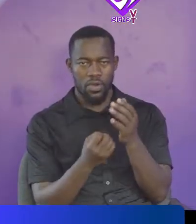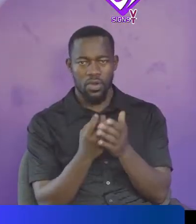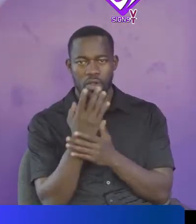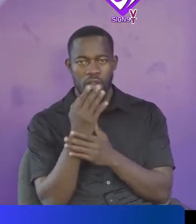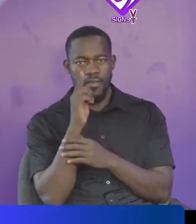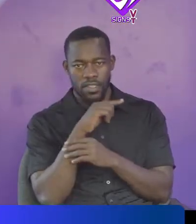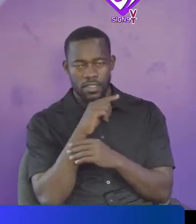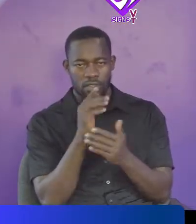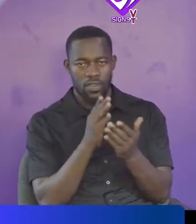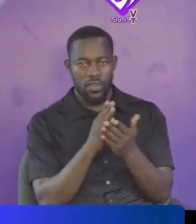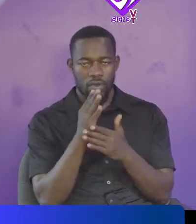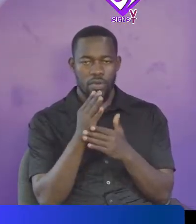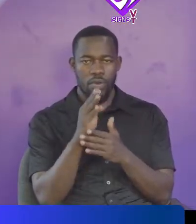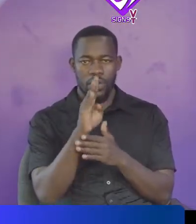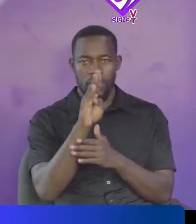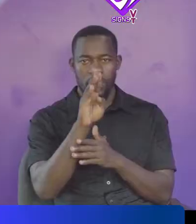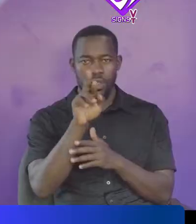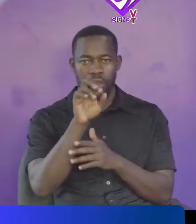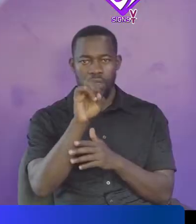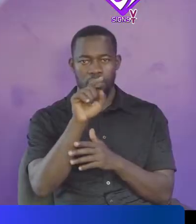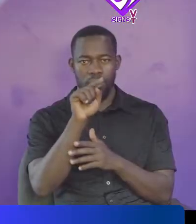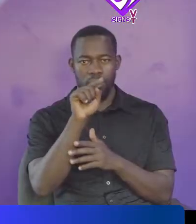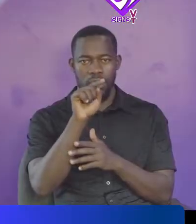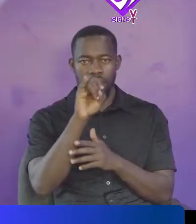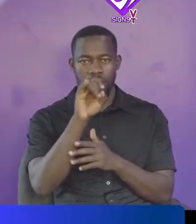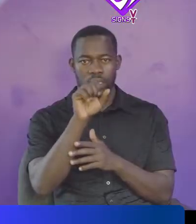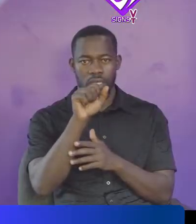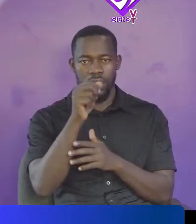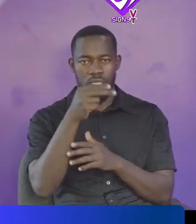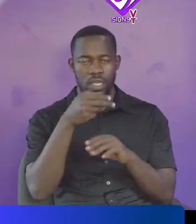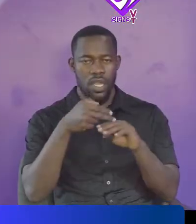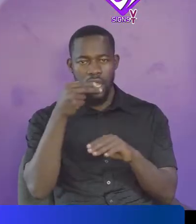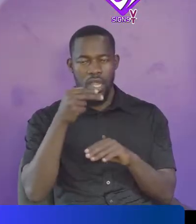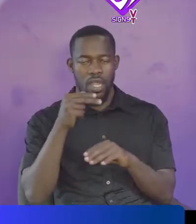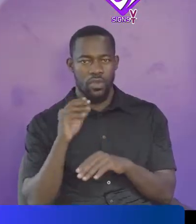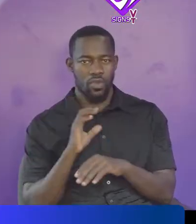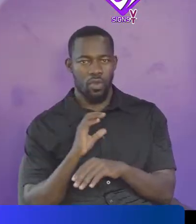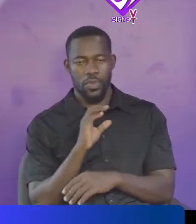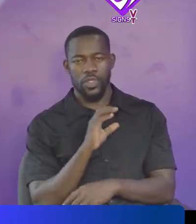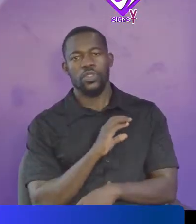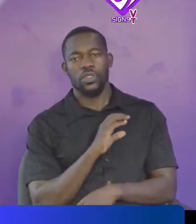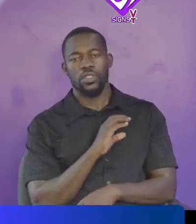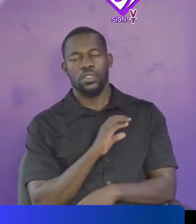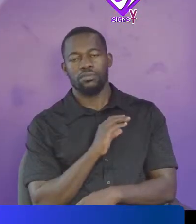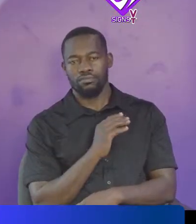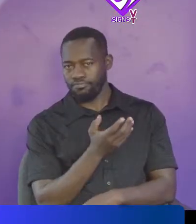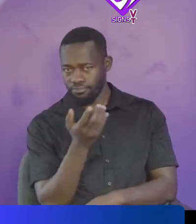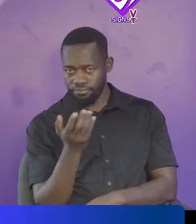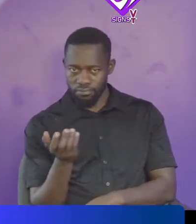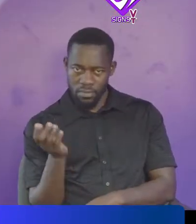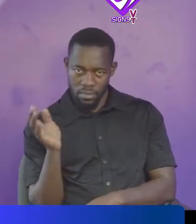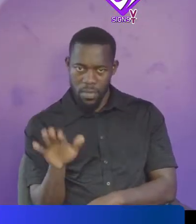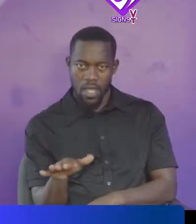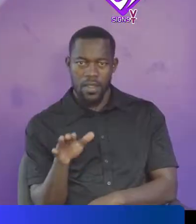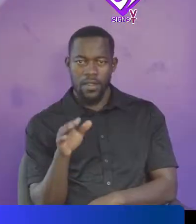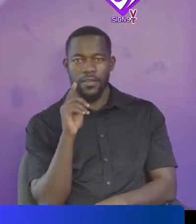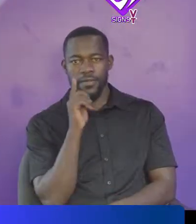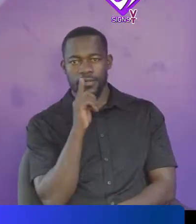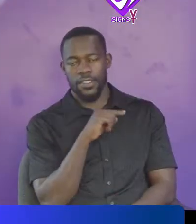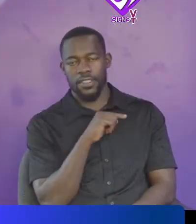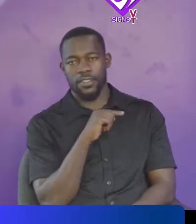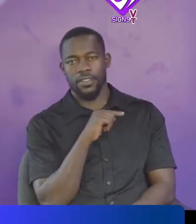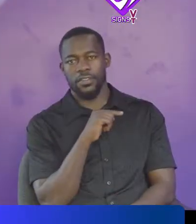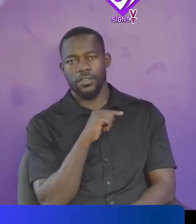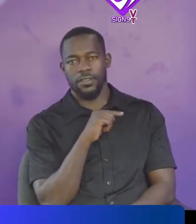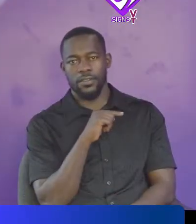Commissioner. He brought some of them in 9.1 terabytes. That is Ed Bennett. That is Neil. Chashdefa. No, it was Neil with Neil